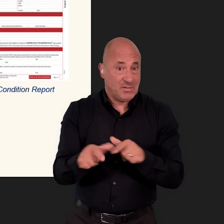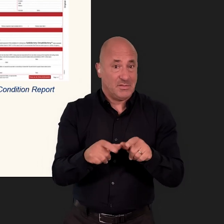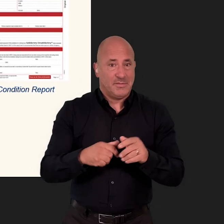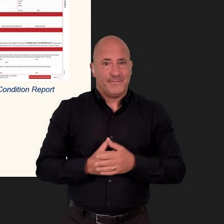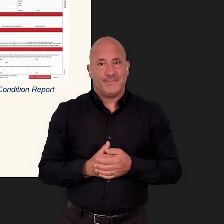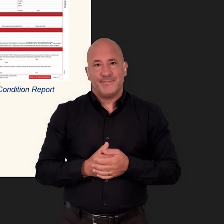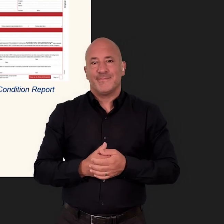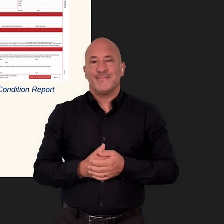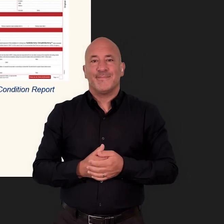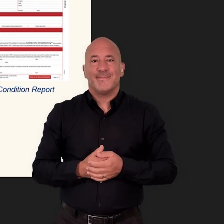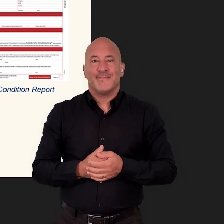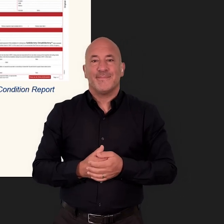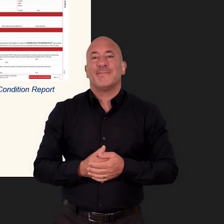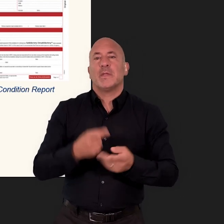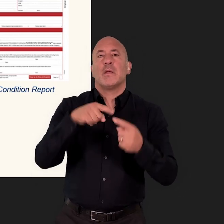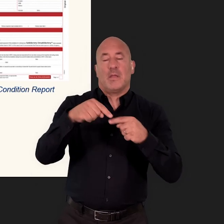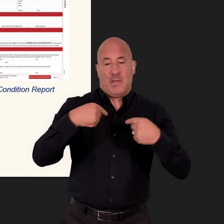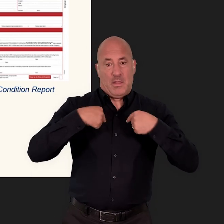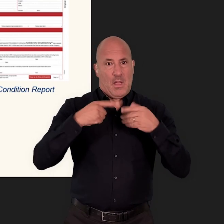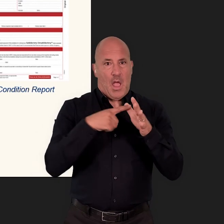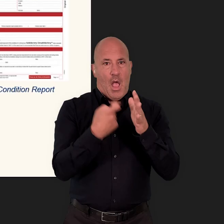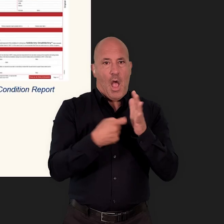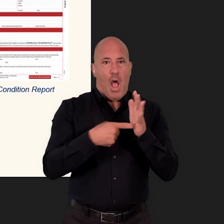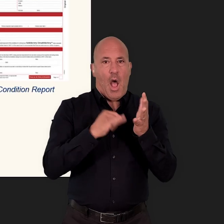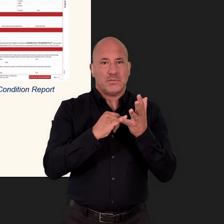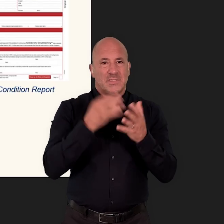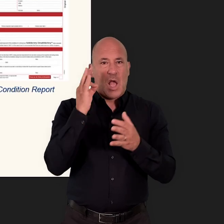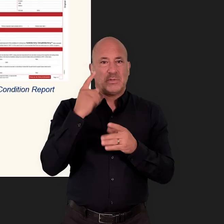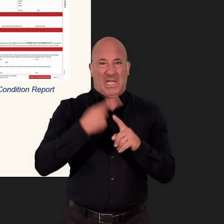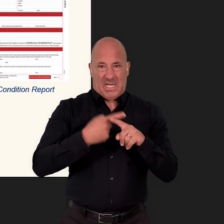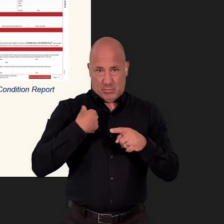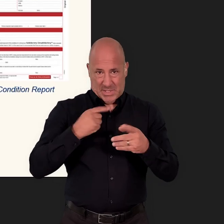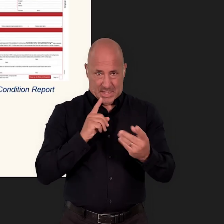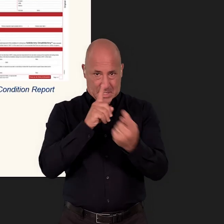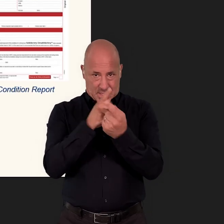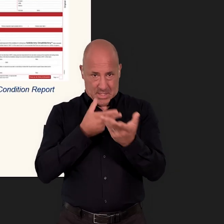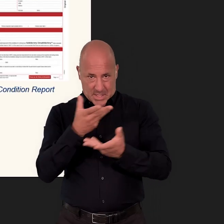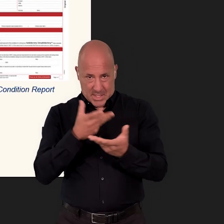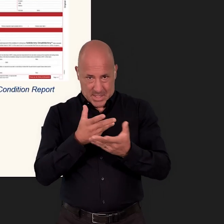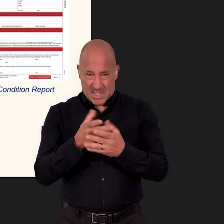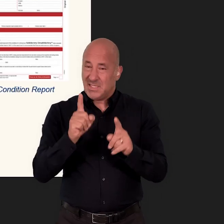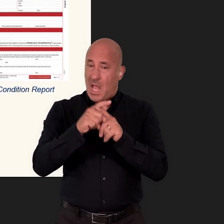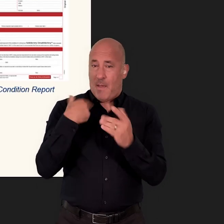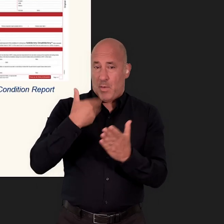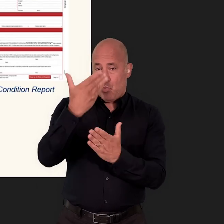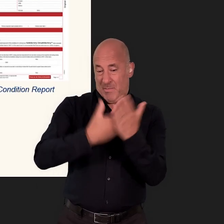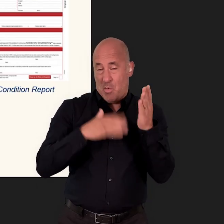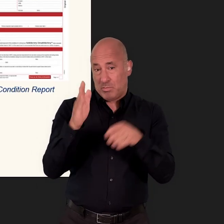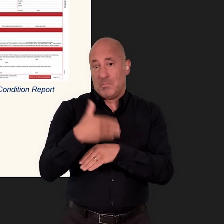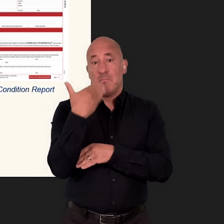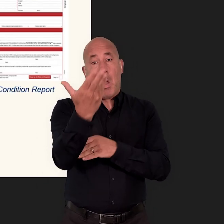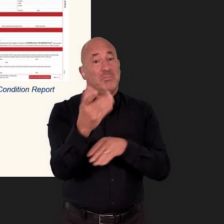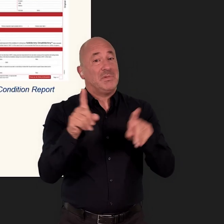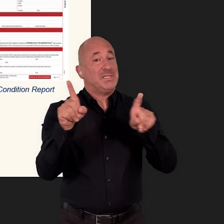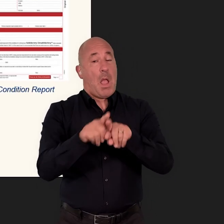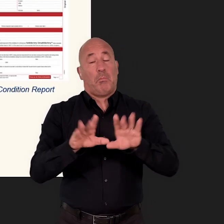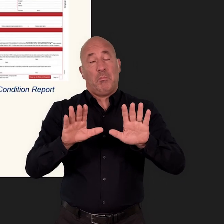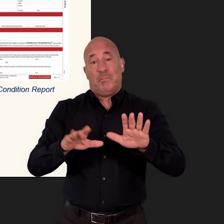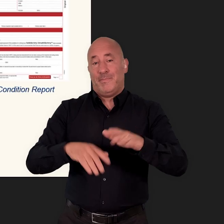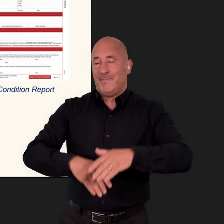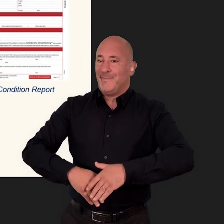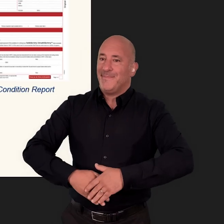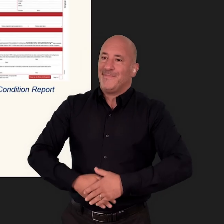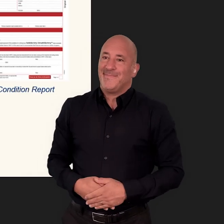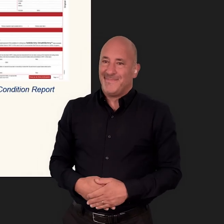day at the site visit. For those applicants who will be managed by Arts Council